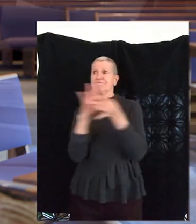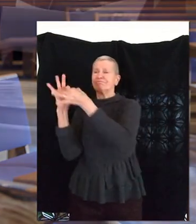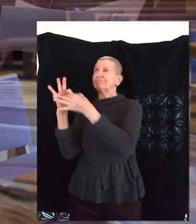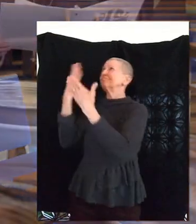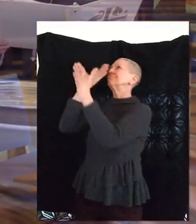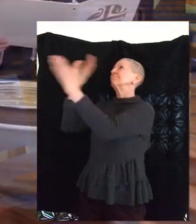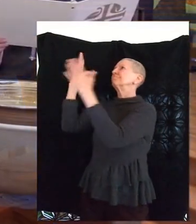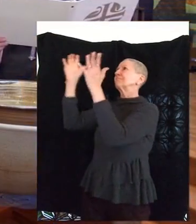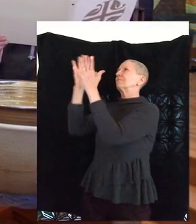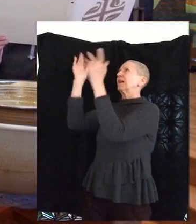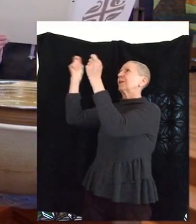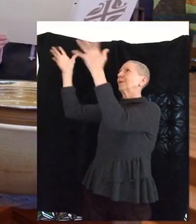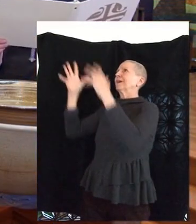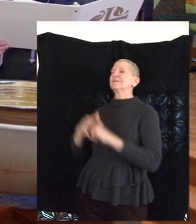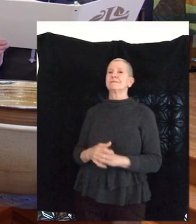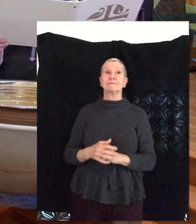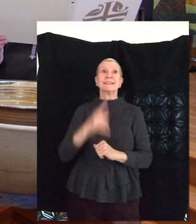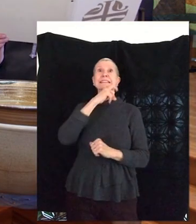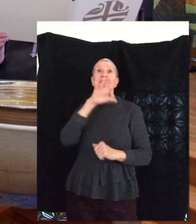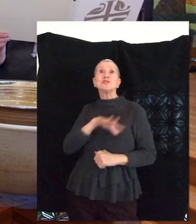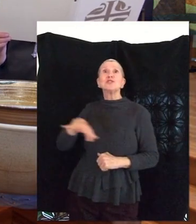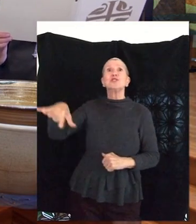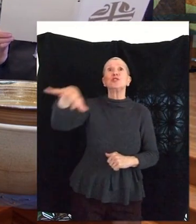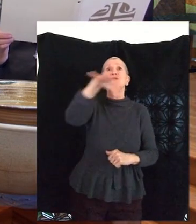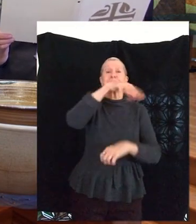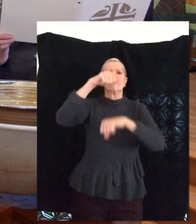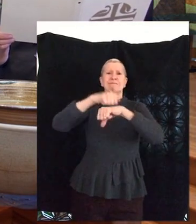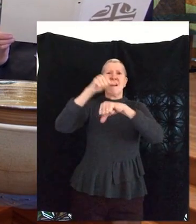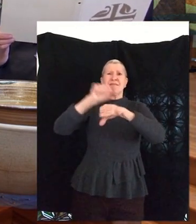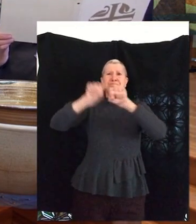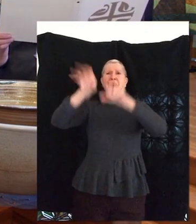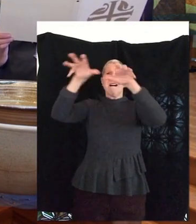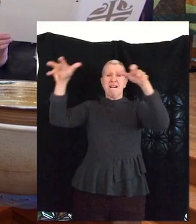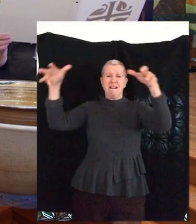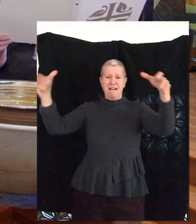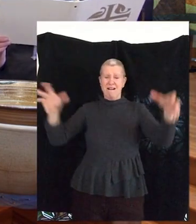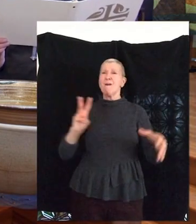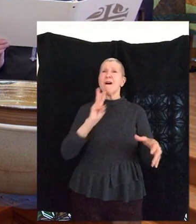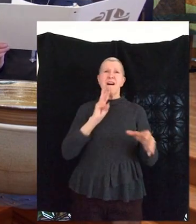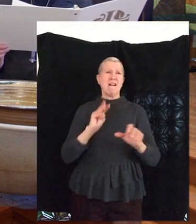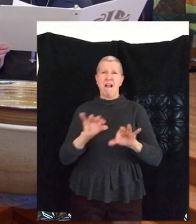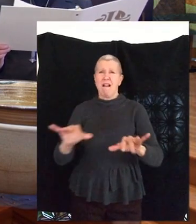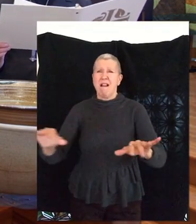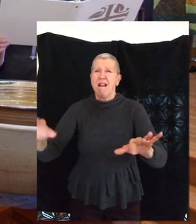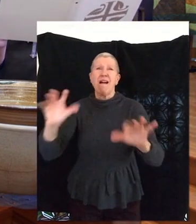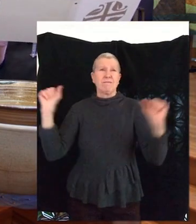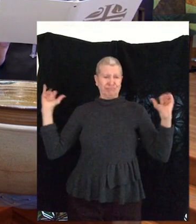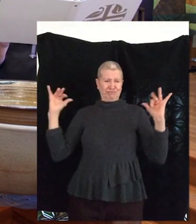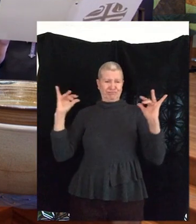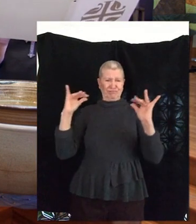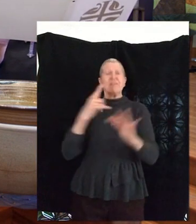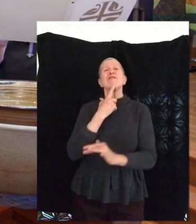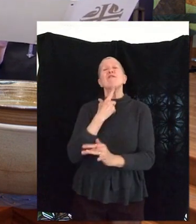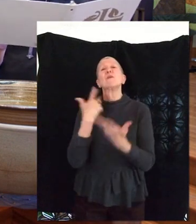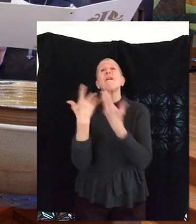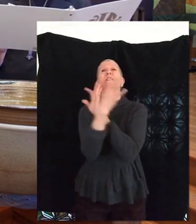Alleluia. For the rocks split open in the desert, spilling water for those thirsting for freedom.